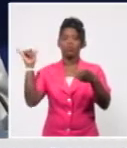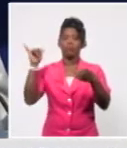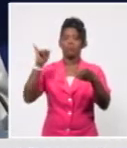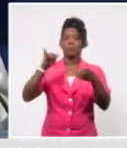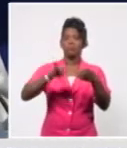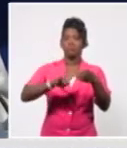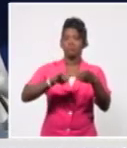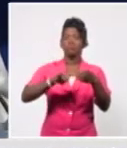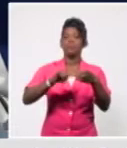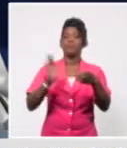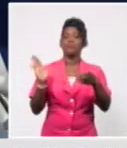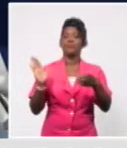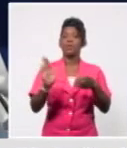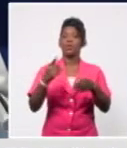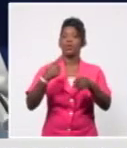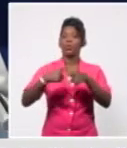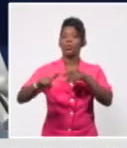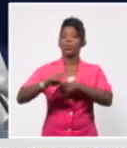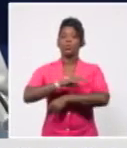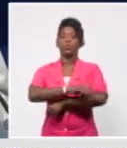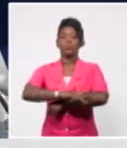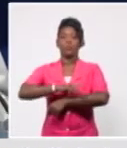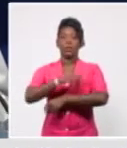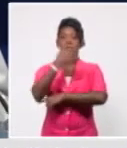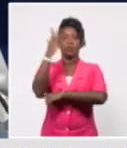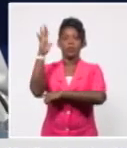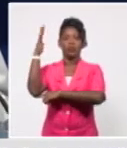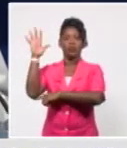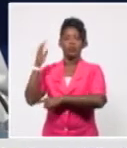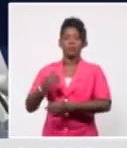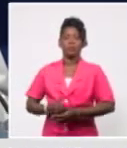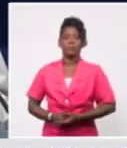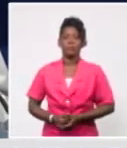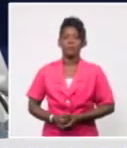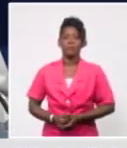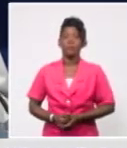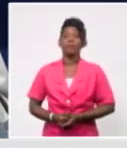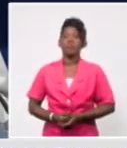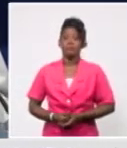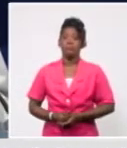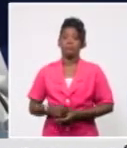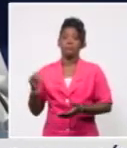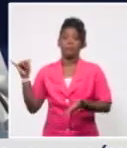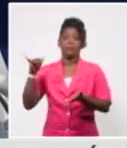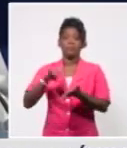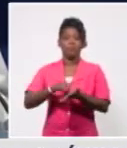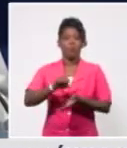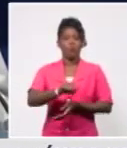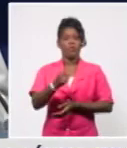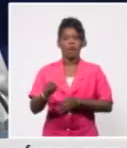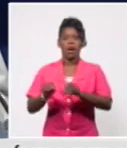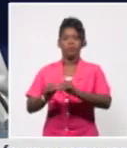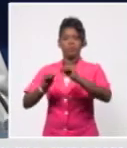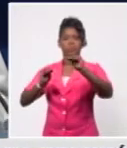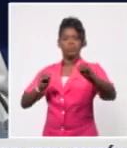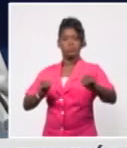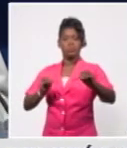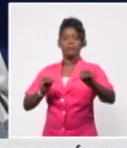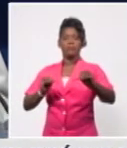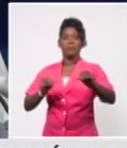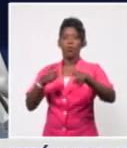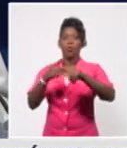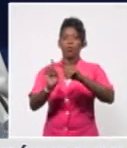89.1% of all diagnosed cases in Cuba, had contact with someone who had previously tested positive for the